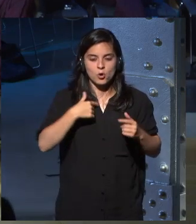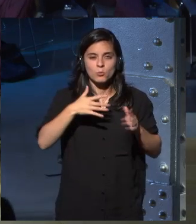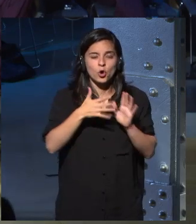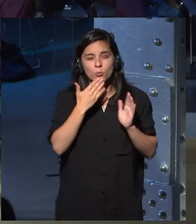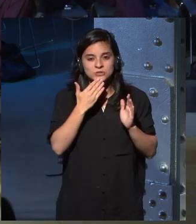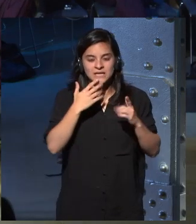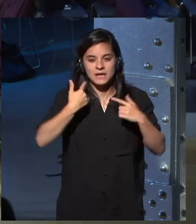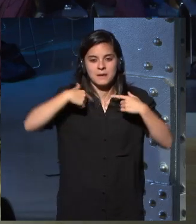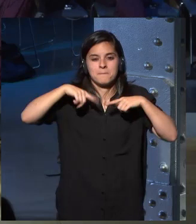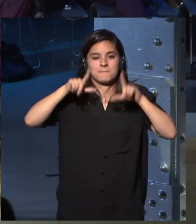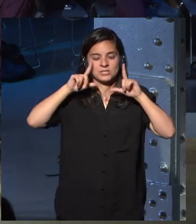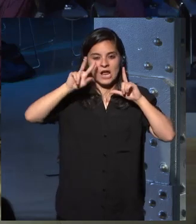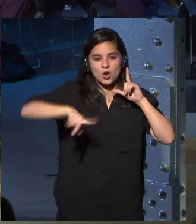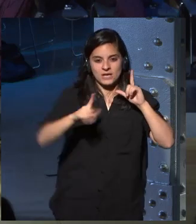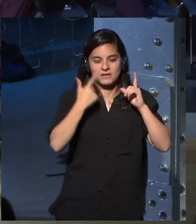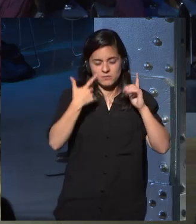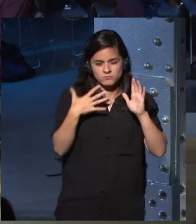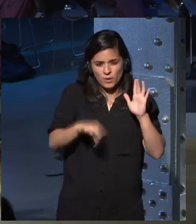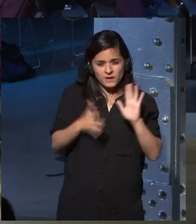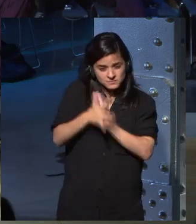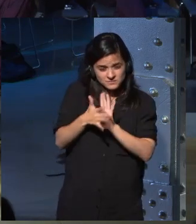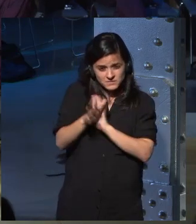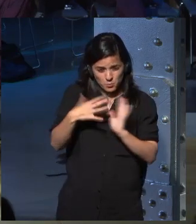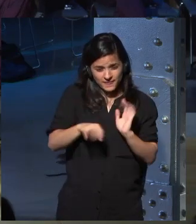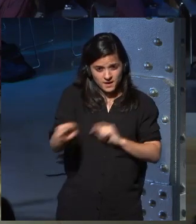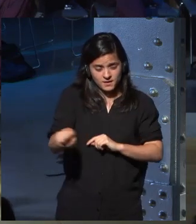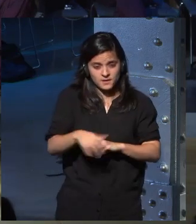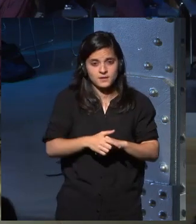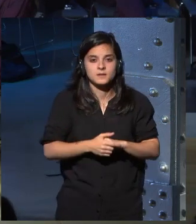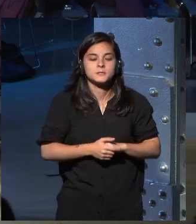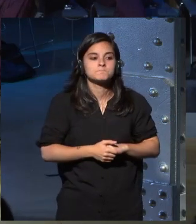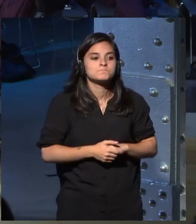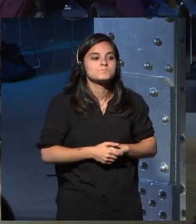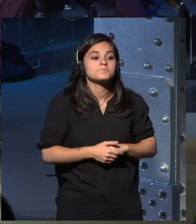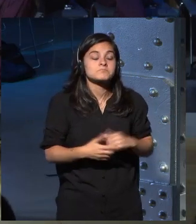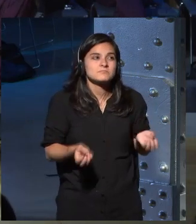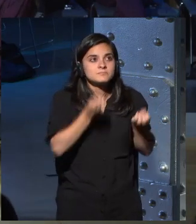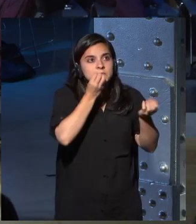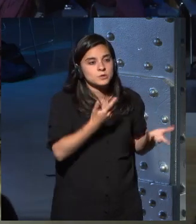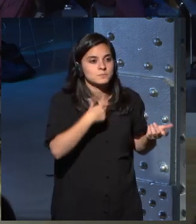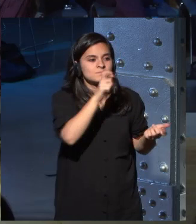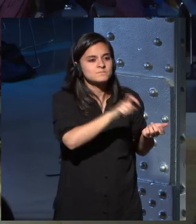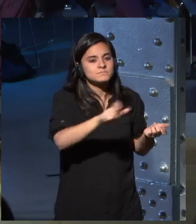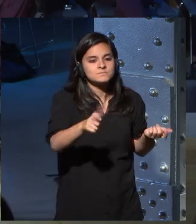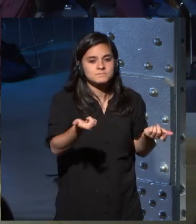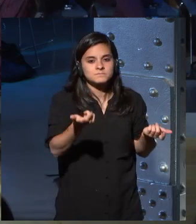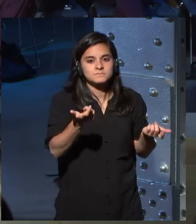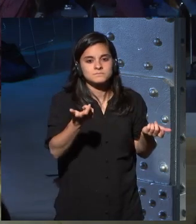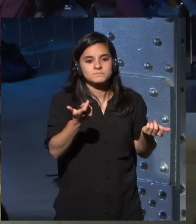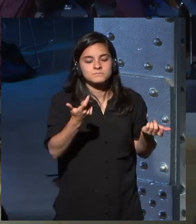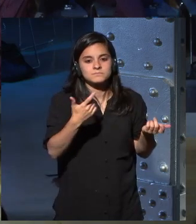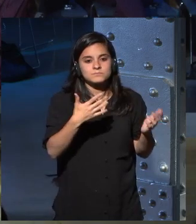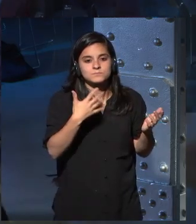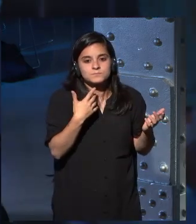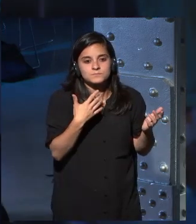Let me be brief. People who are fond of cats and dogs commonly claim that each animal has a unique